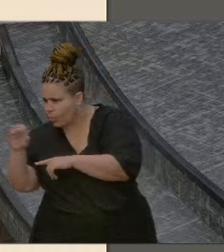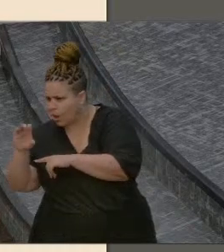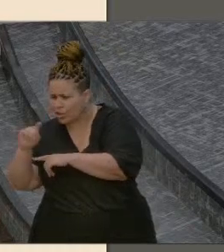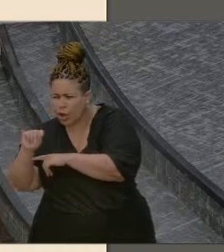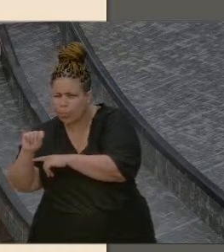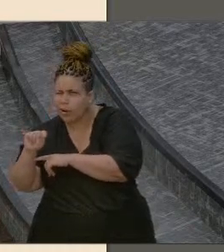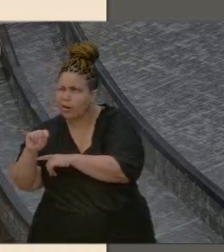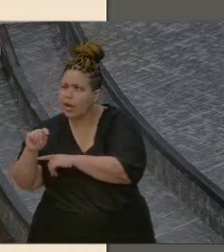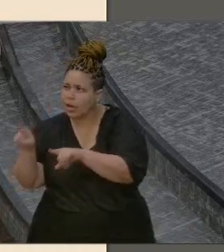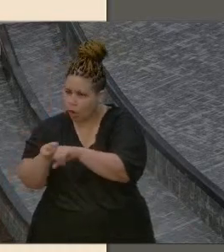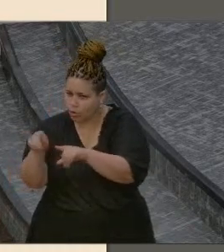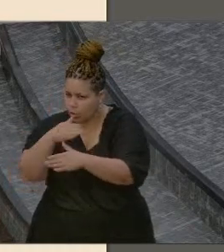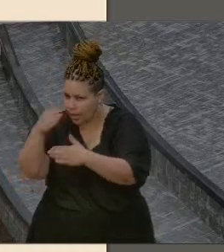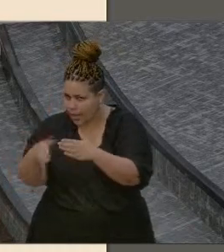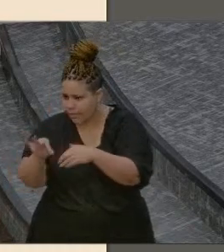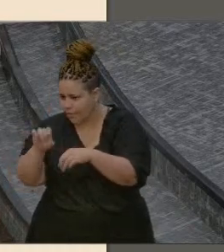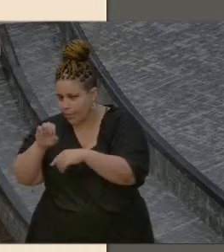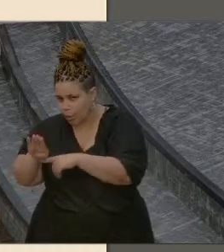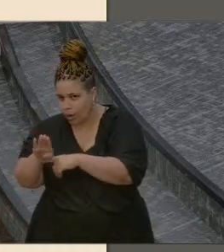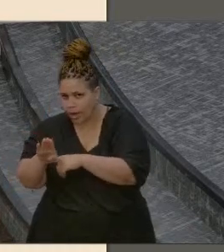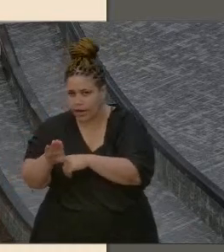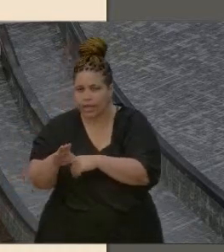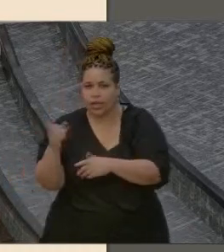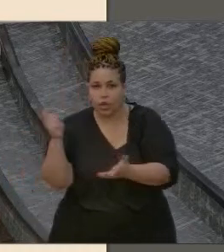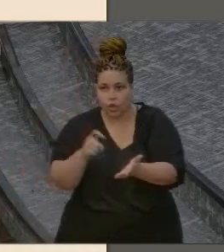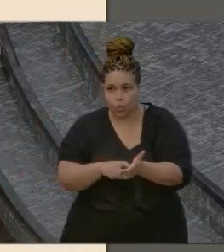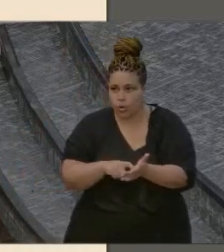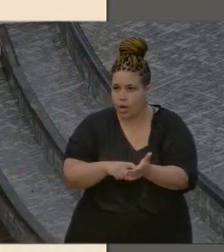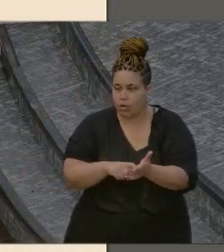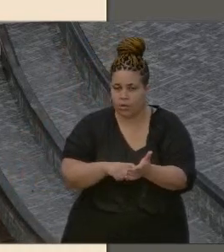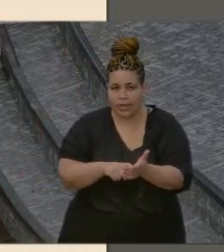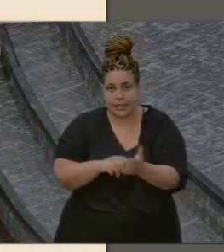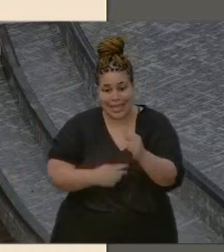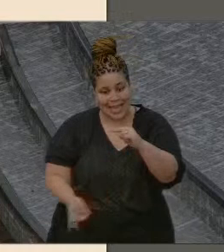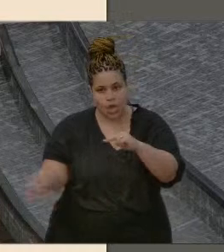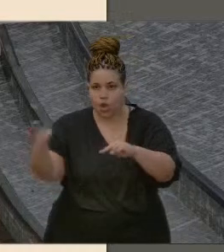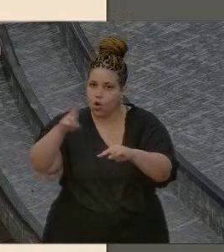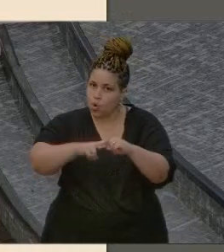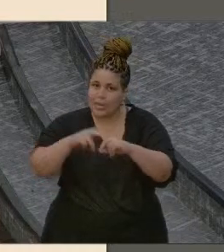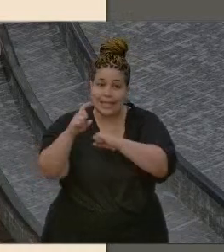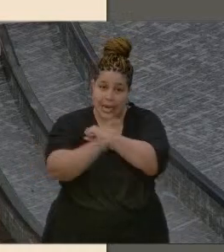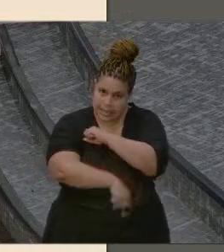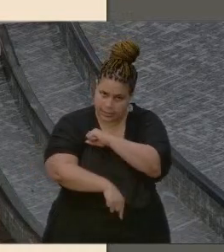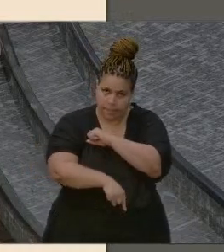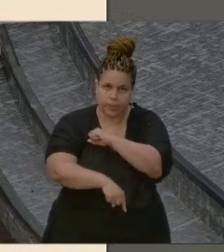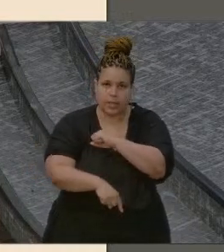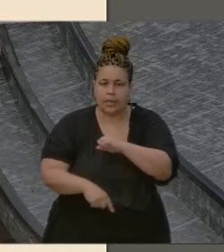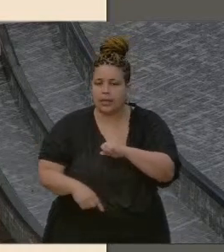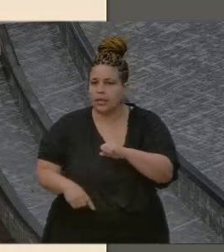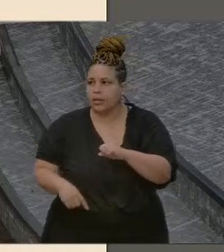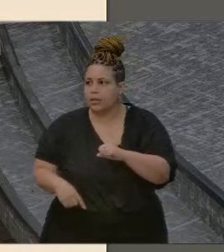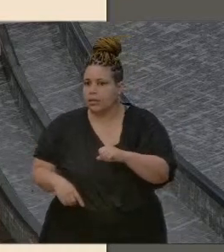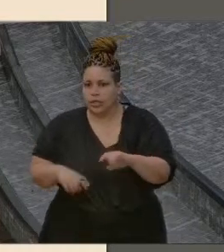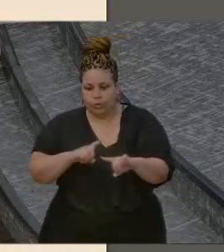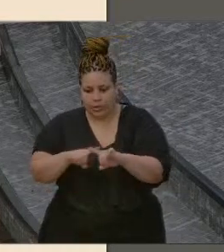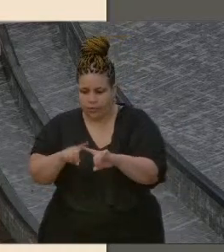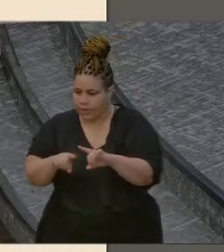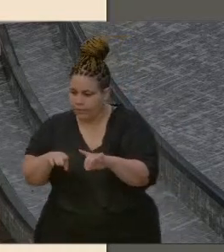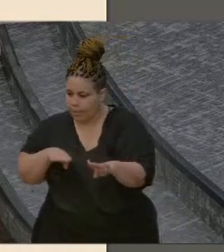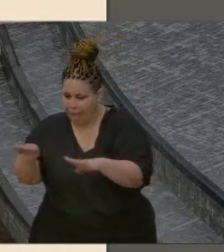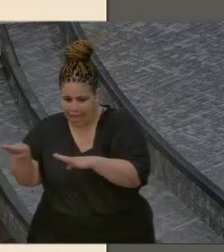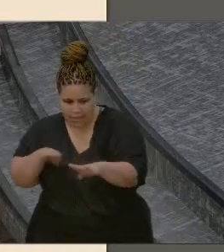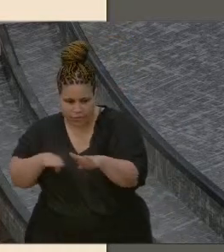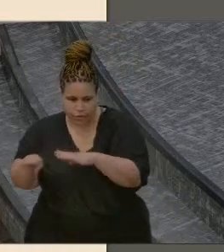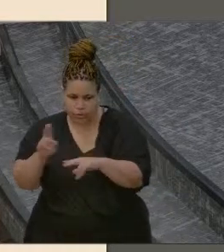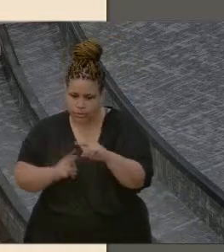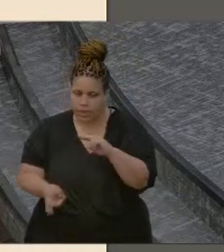an uptick in disciplinary infractions and consequences. And this also coincides with a period